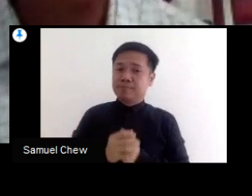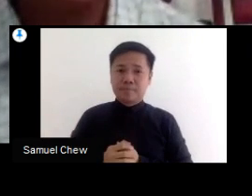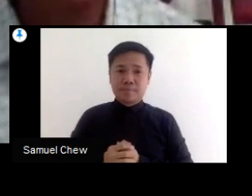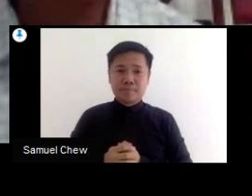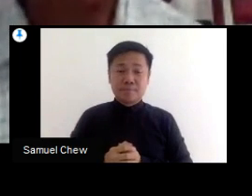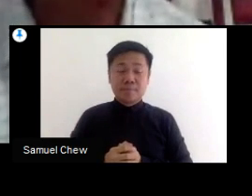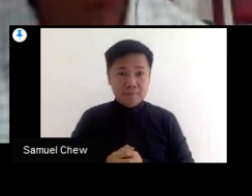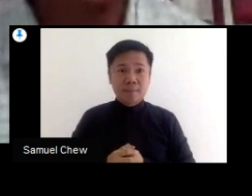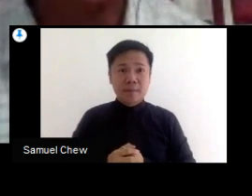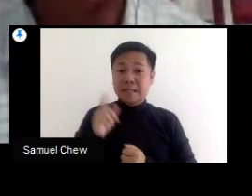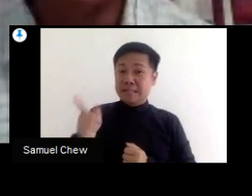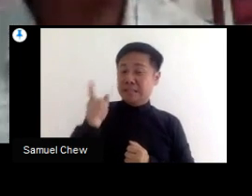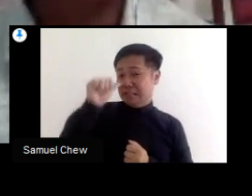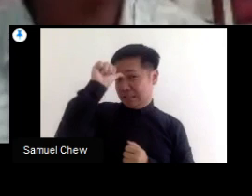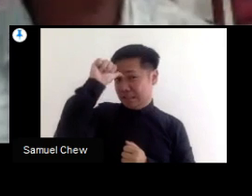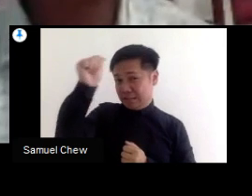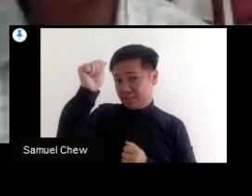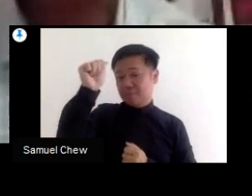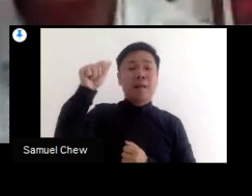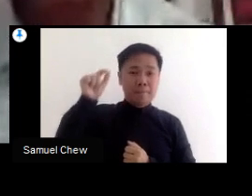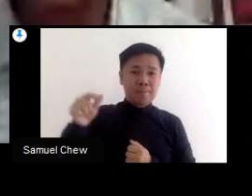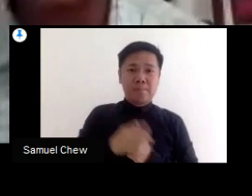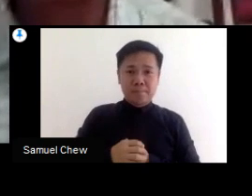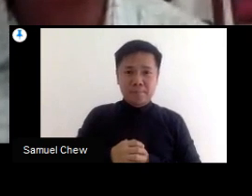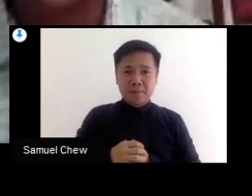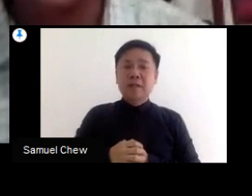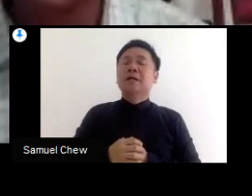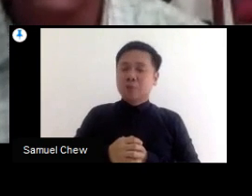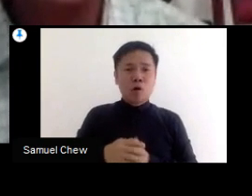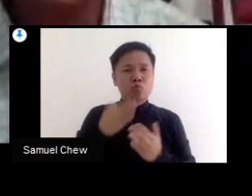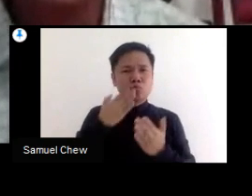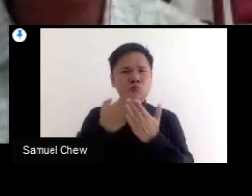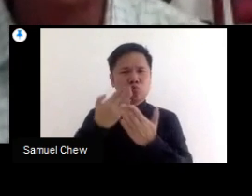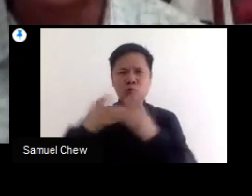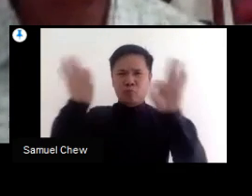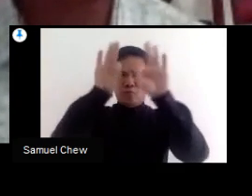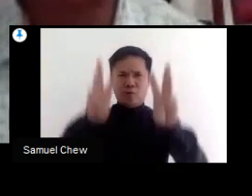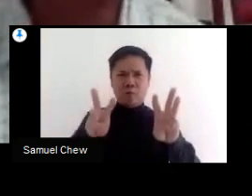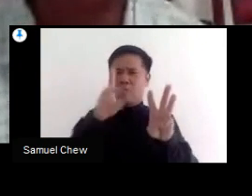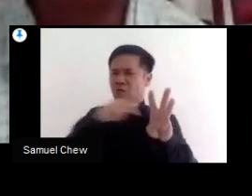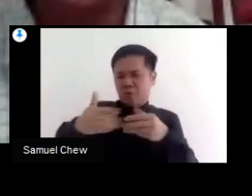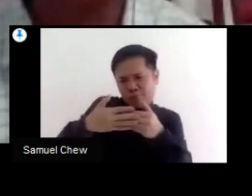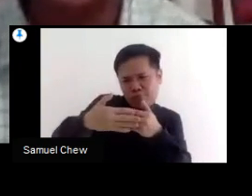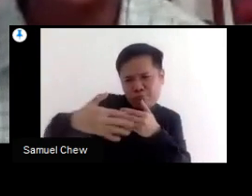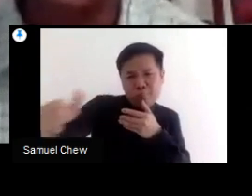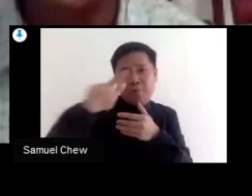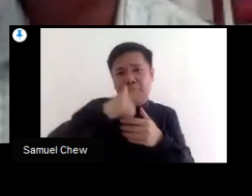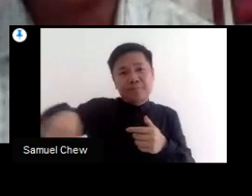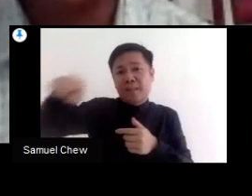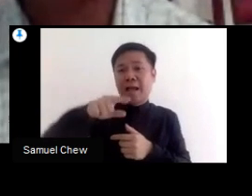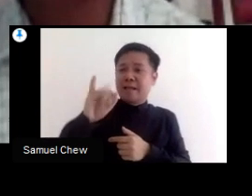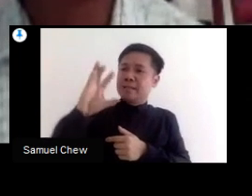India appreciates the initiative to adopt the Asia Pacific Indicator Framework for monitoring progress towards the implementation of the ICPD Program of